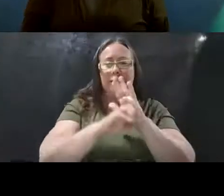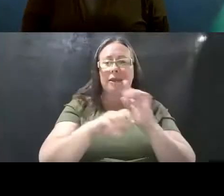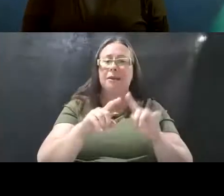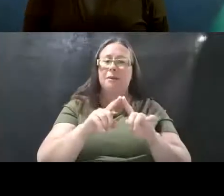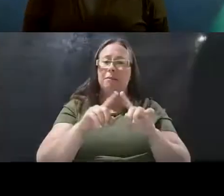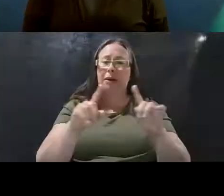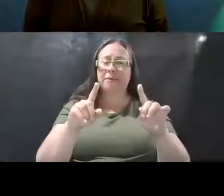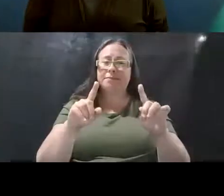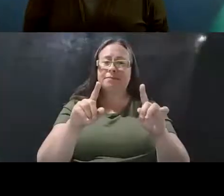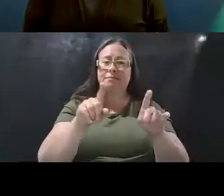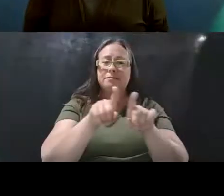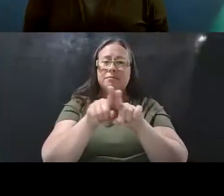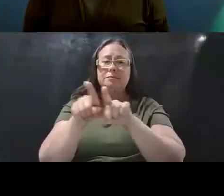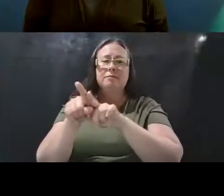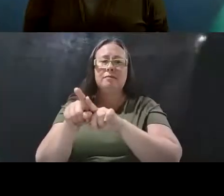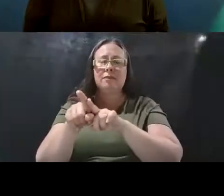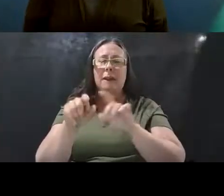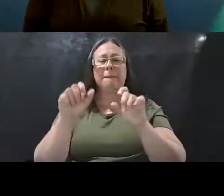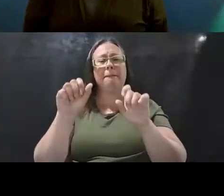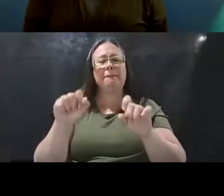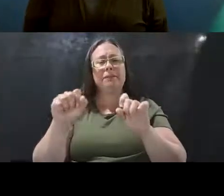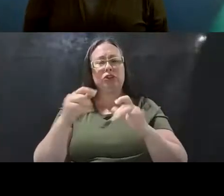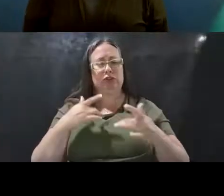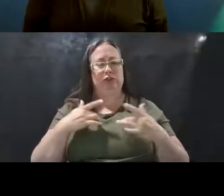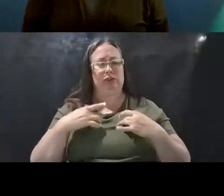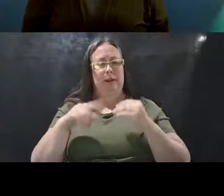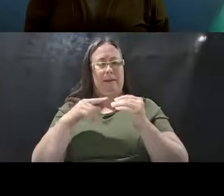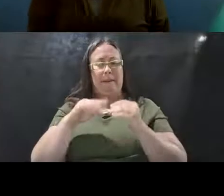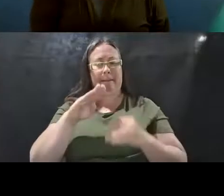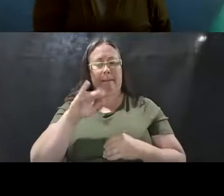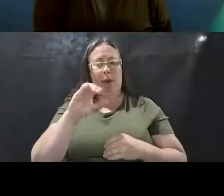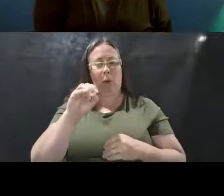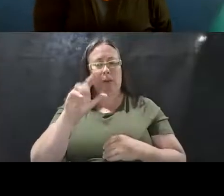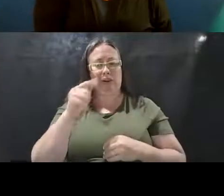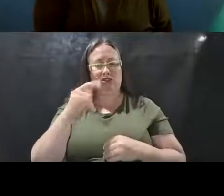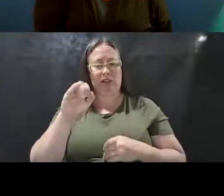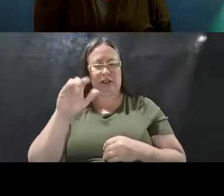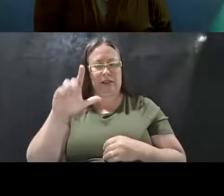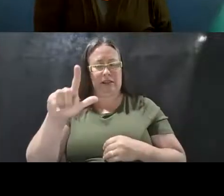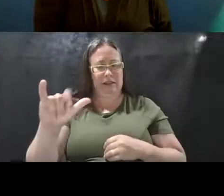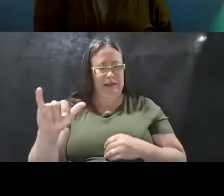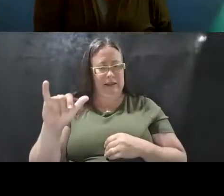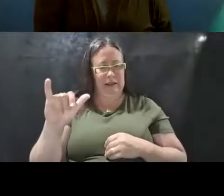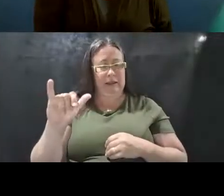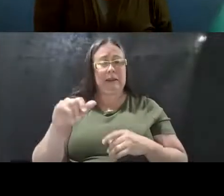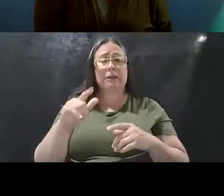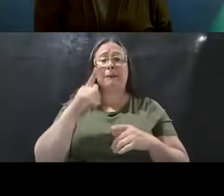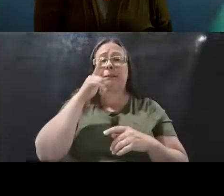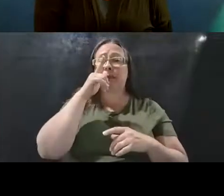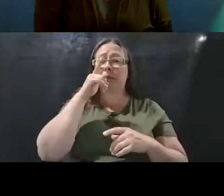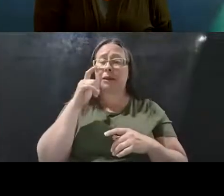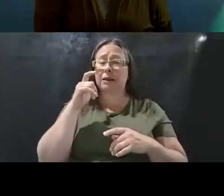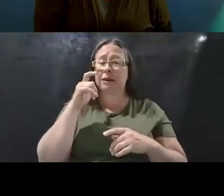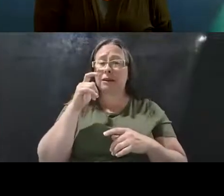but there's also potentially concern biologically, because potentially deriving an